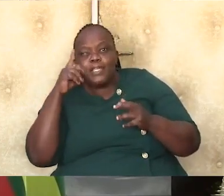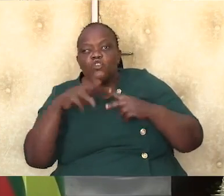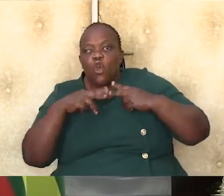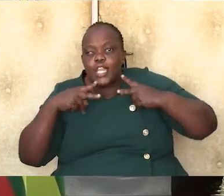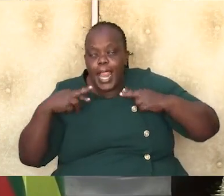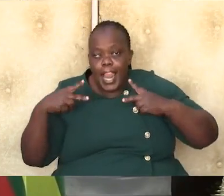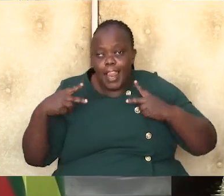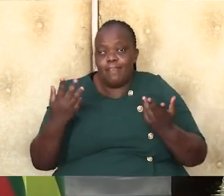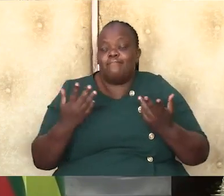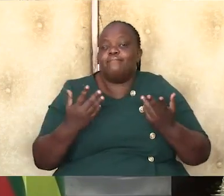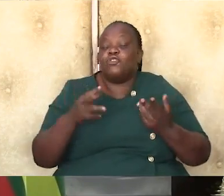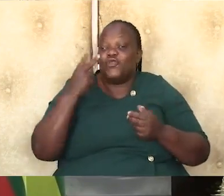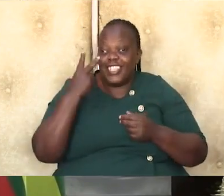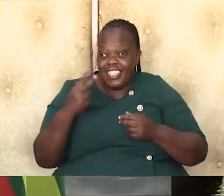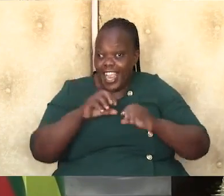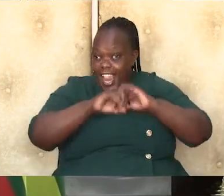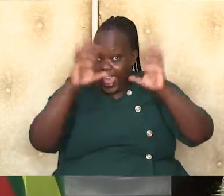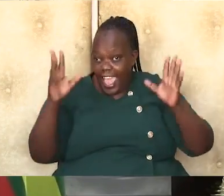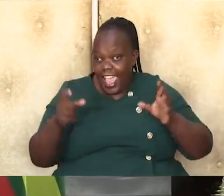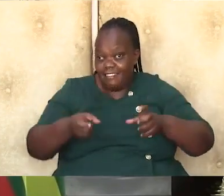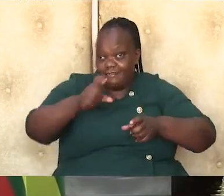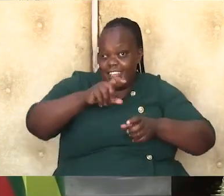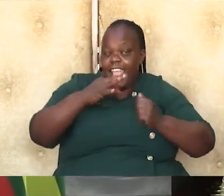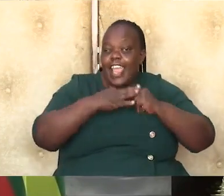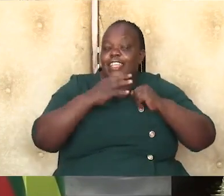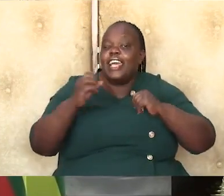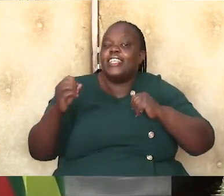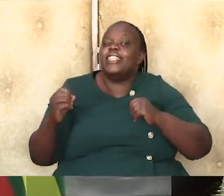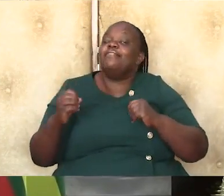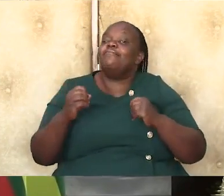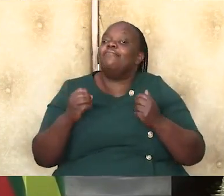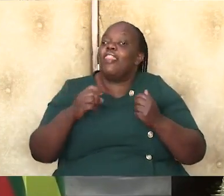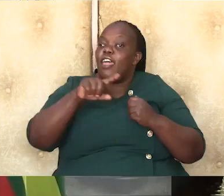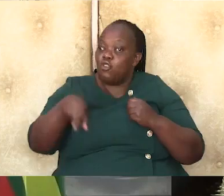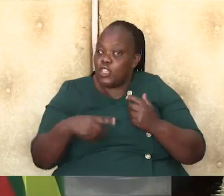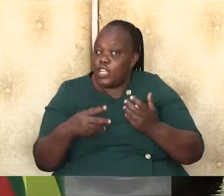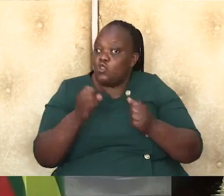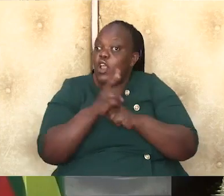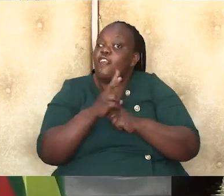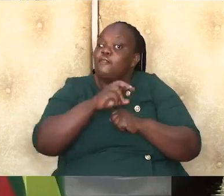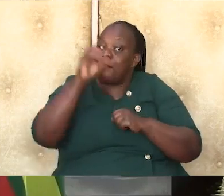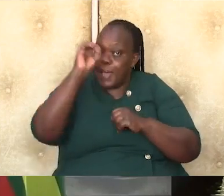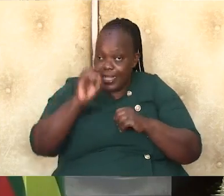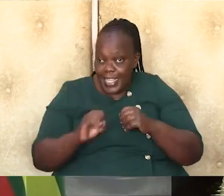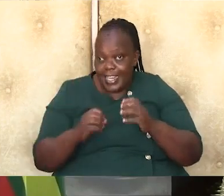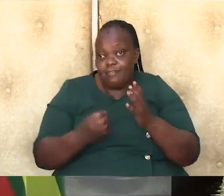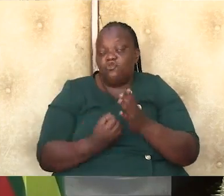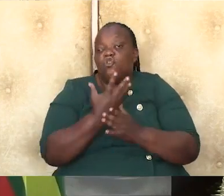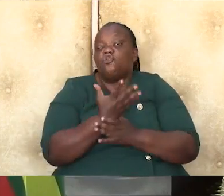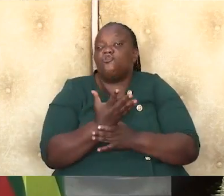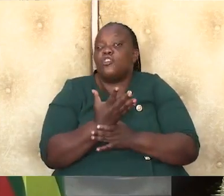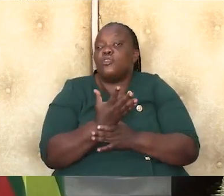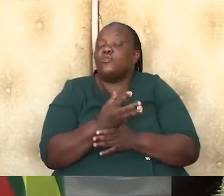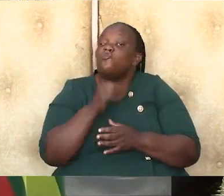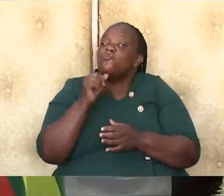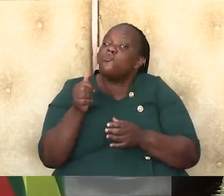4.6 million. So you can see a clear increase of about 800,000 bed occupancy, and that is 12% spike. And this does